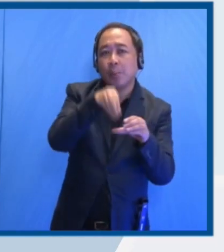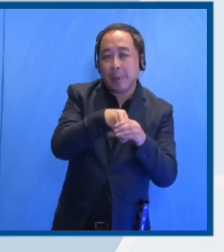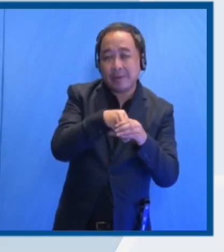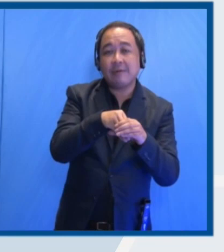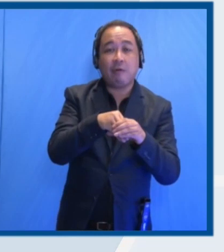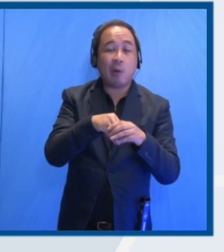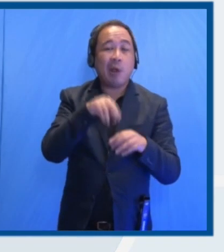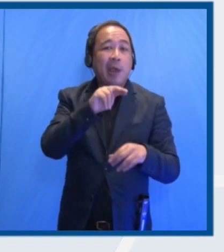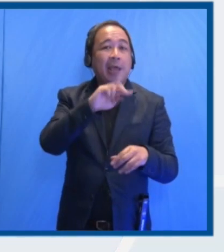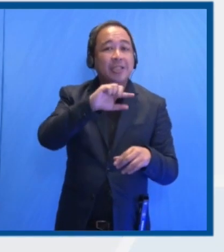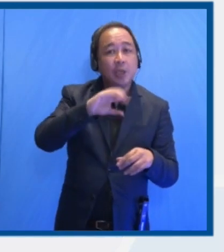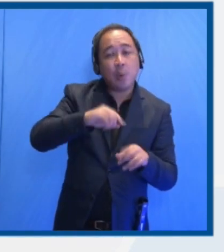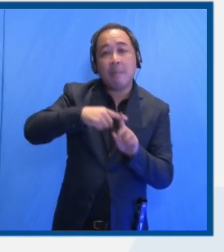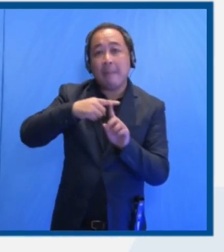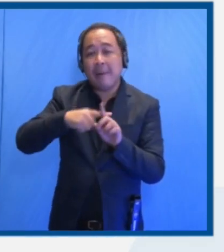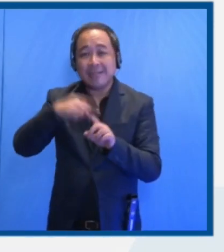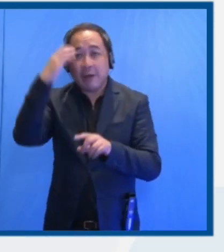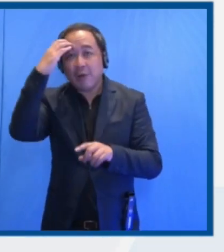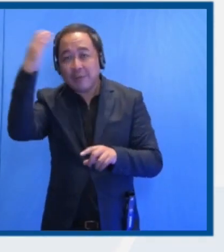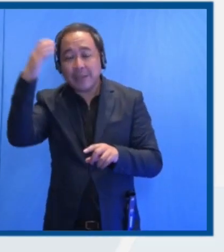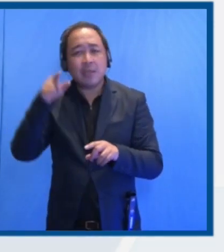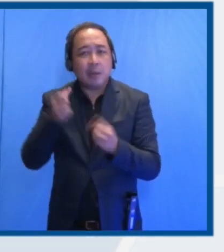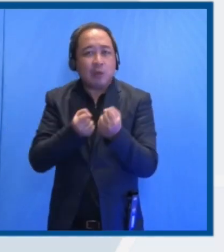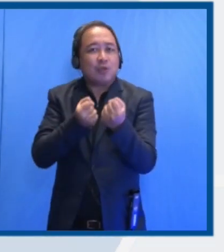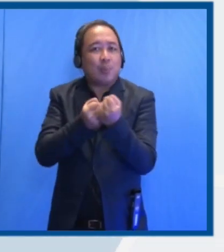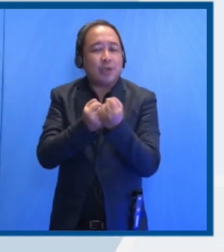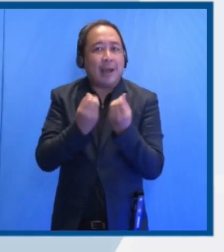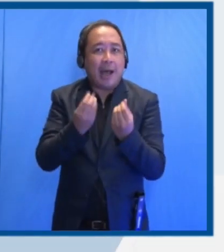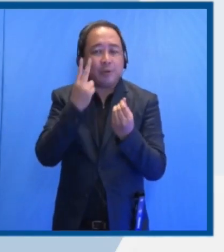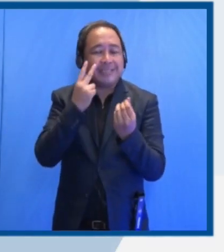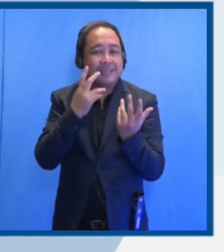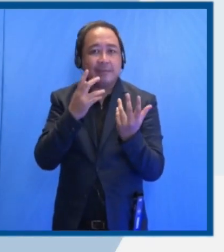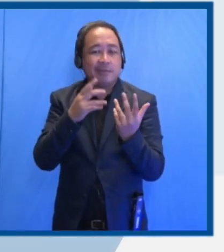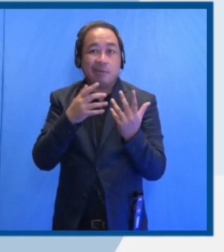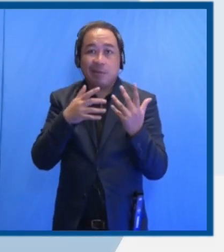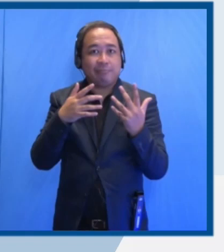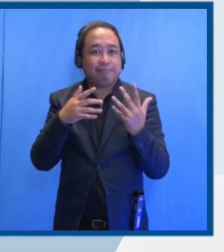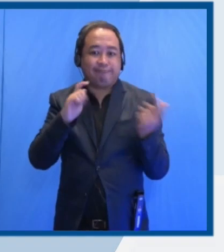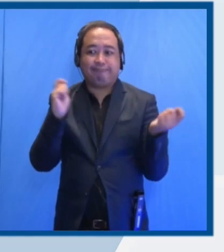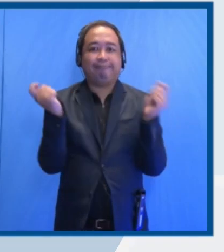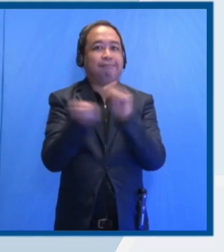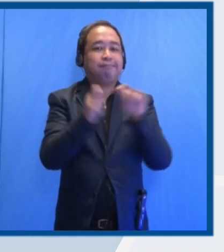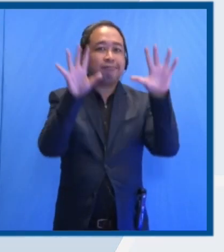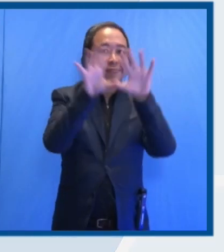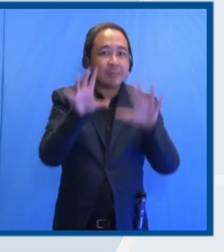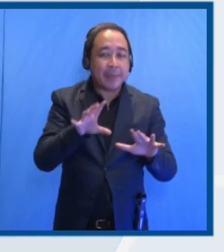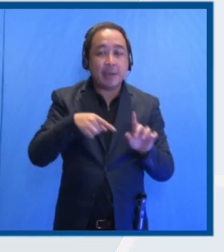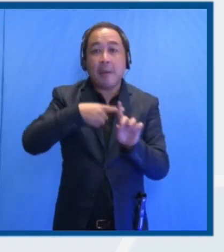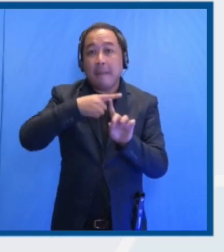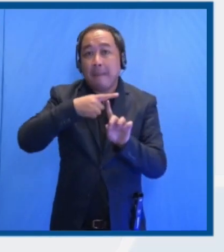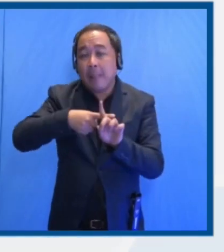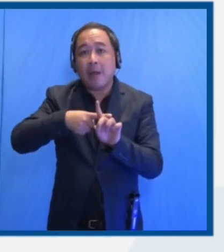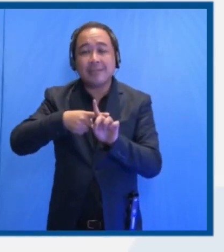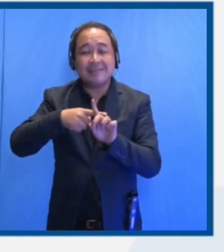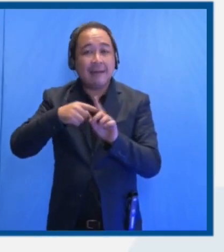organizations in supporting and building adaptation and climate risk transfer schemes, as well as climate